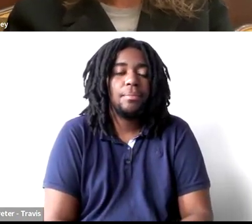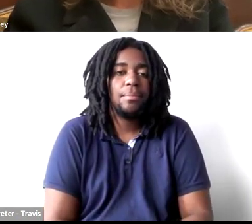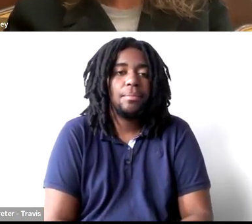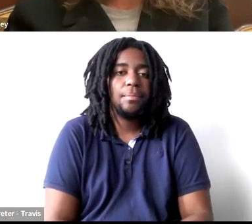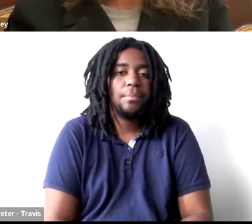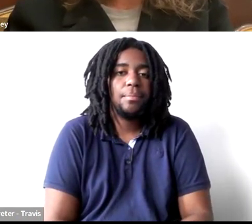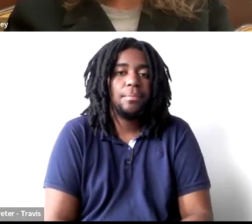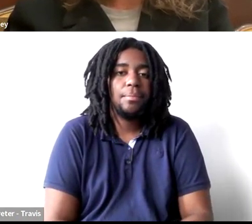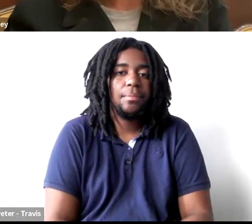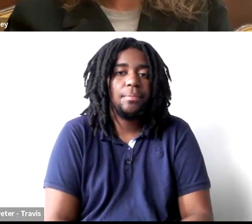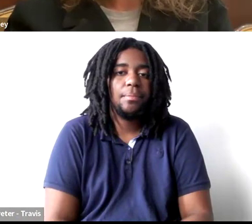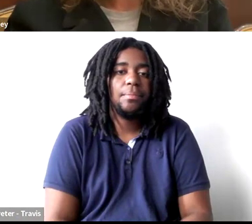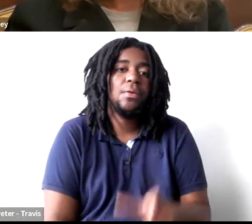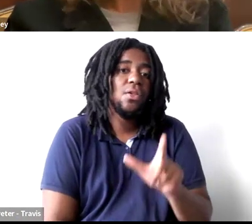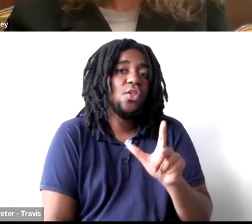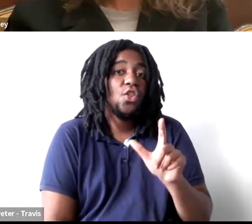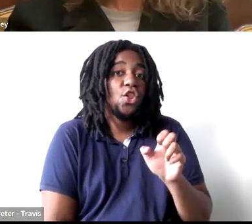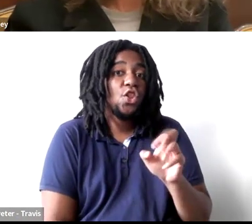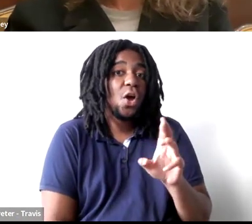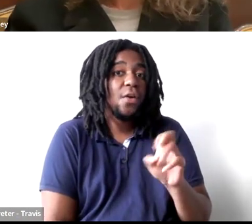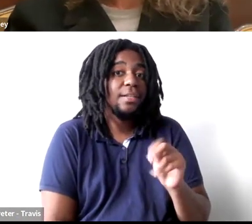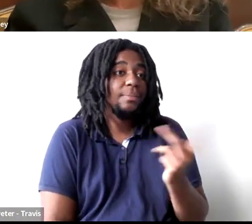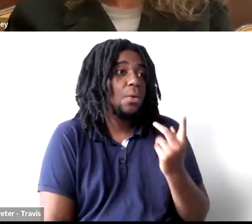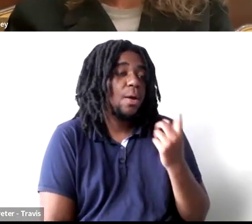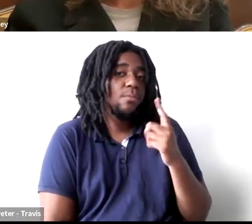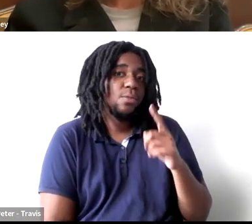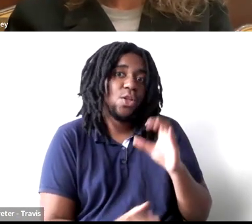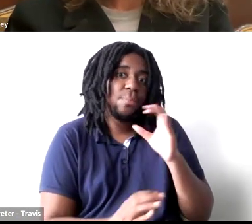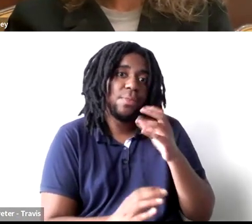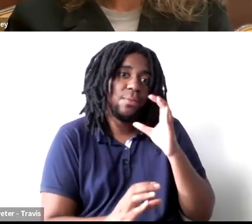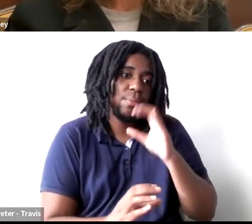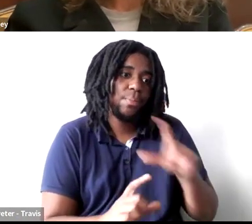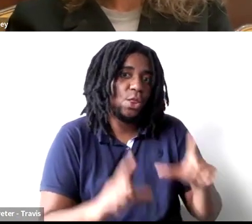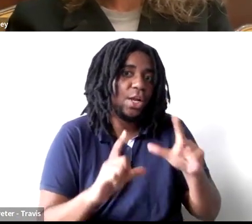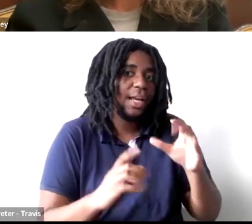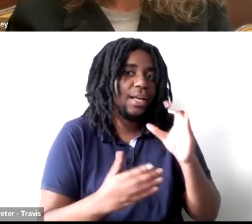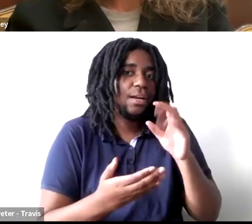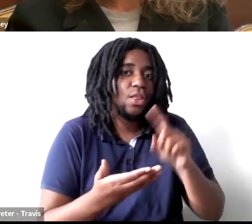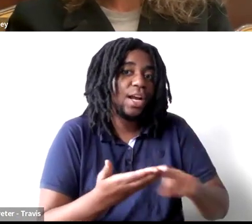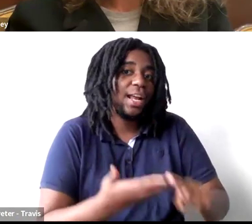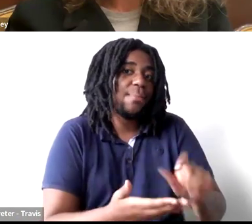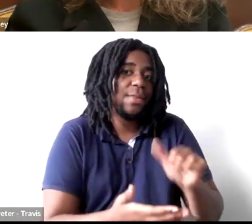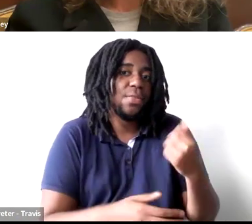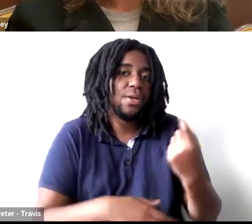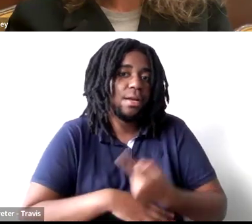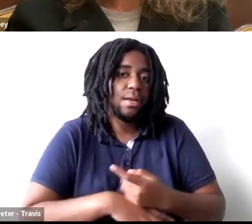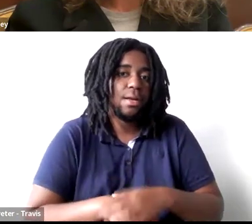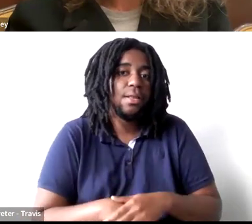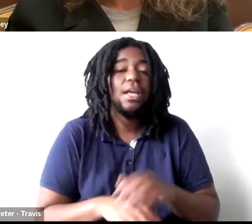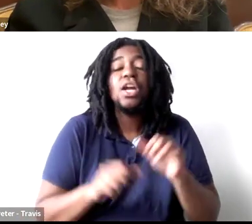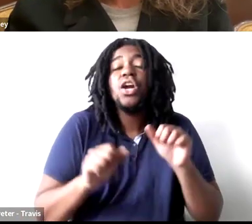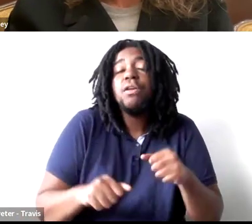I looking at them the little- other day, right? We were. Well, the thing is, there also could be by Raphael, but if they were done